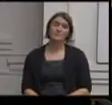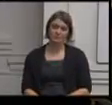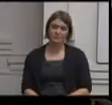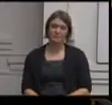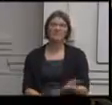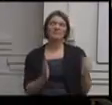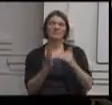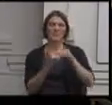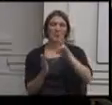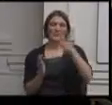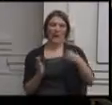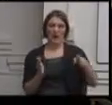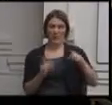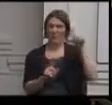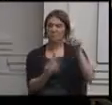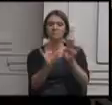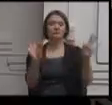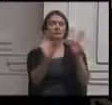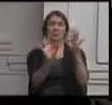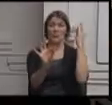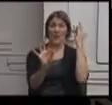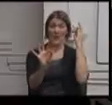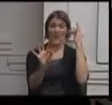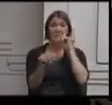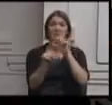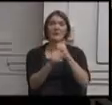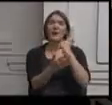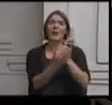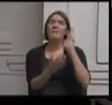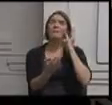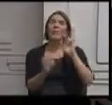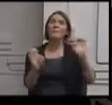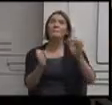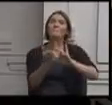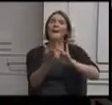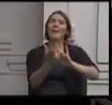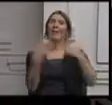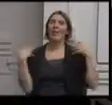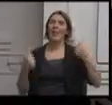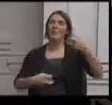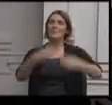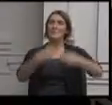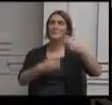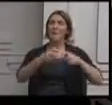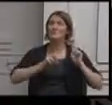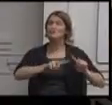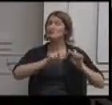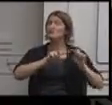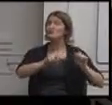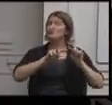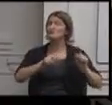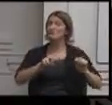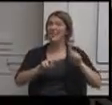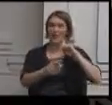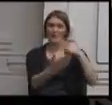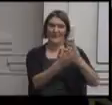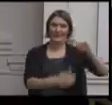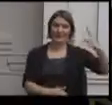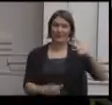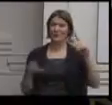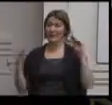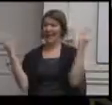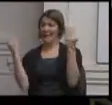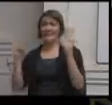Station 2 also plays an important role in the overall medical response to that end of town, always minutes ahead of the